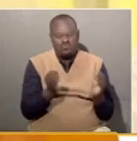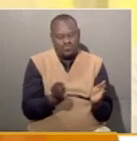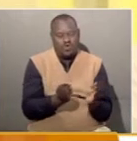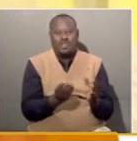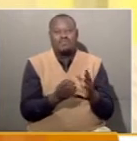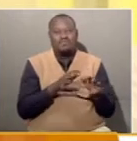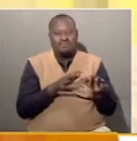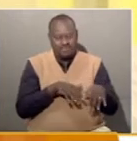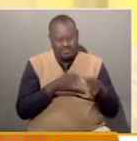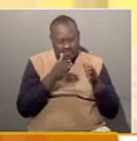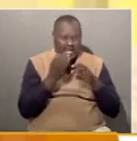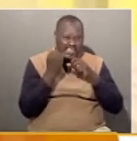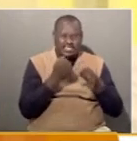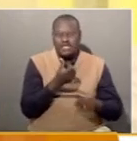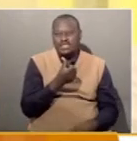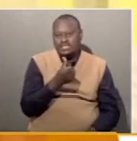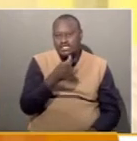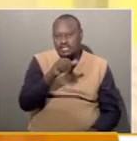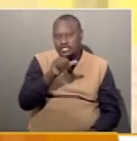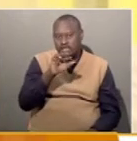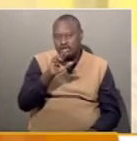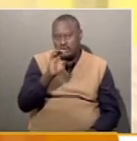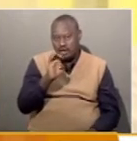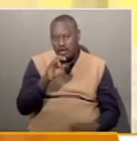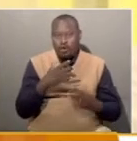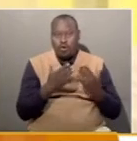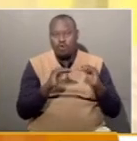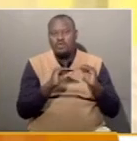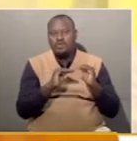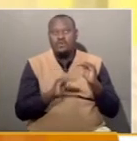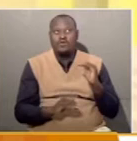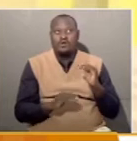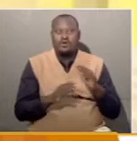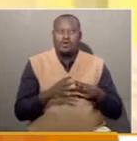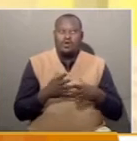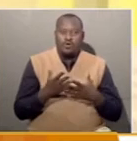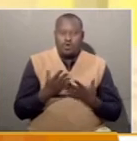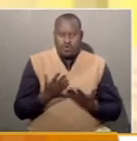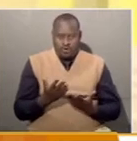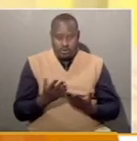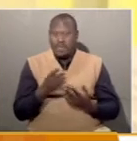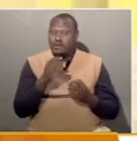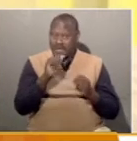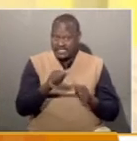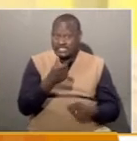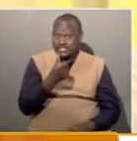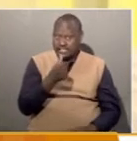The ones with 6 acres or less should, the ones who do not have up to